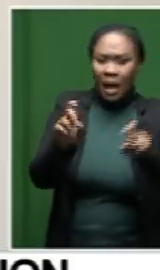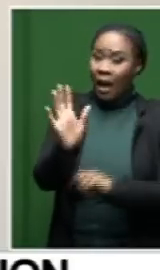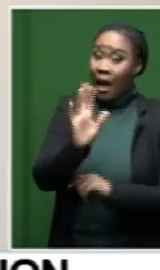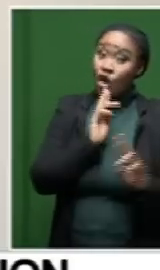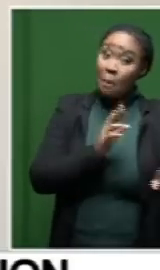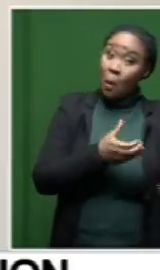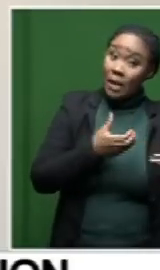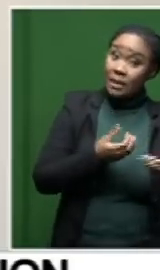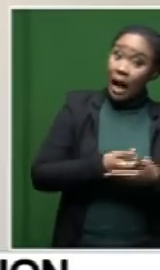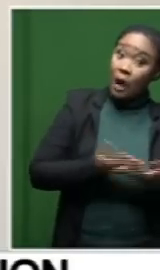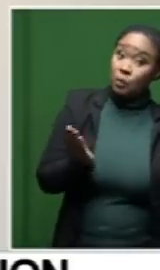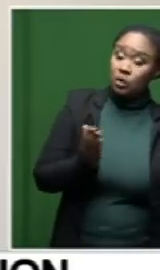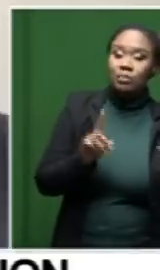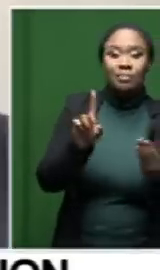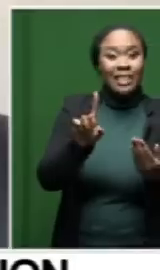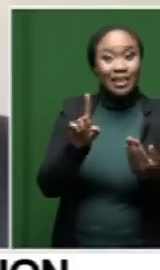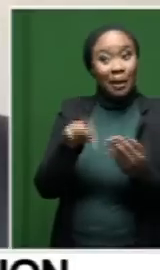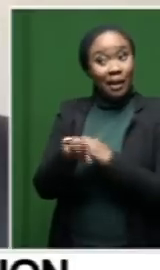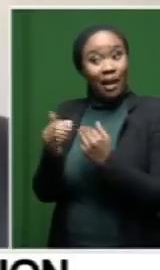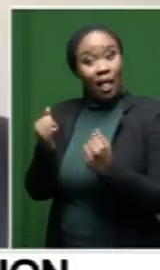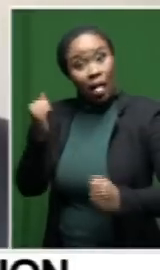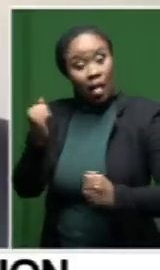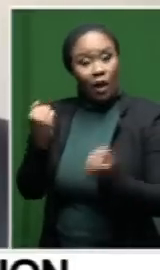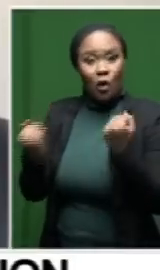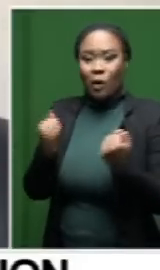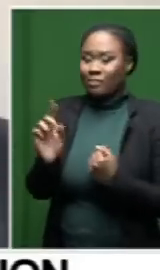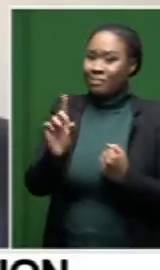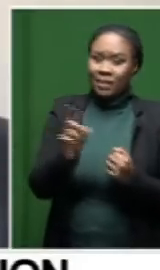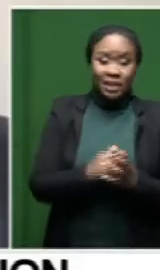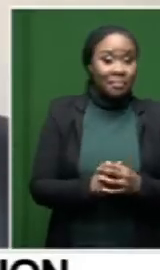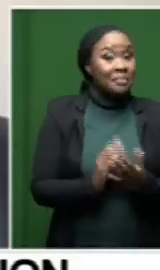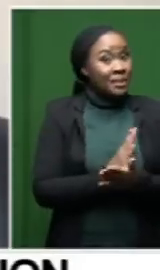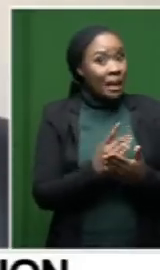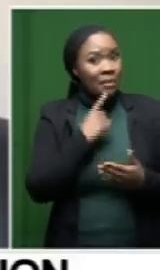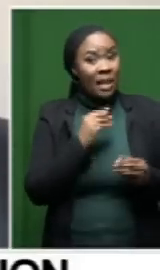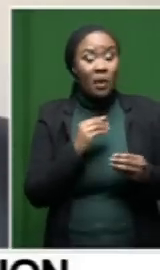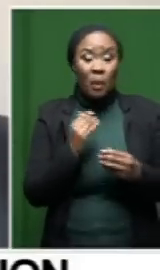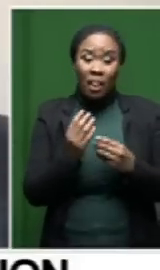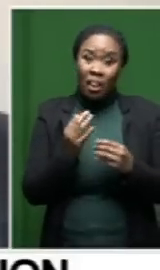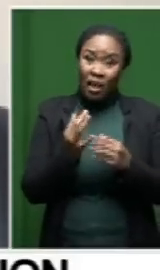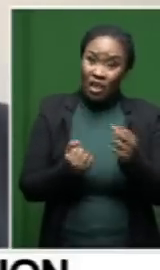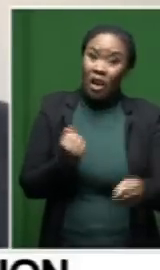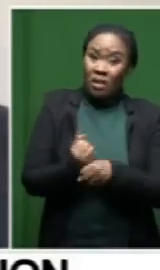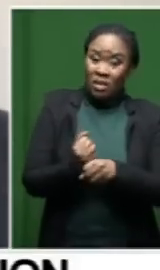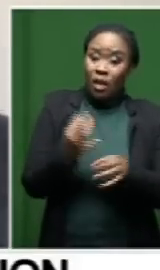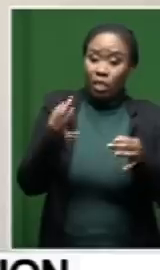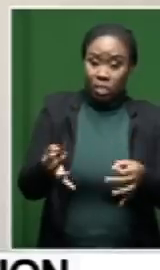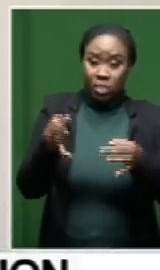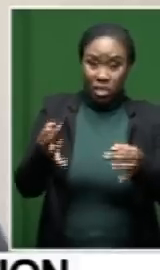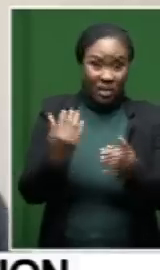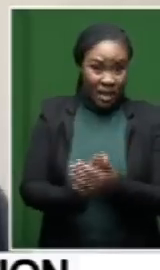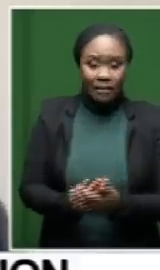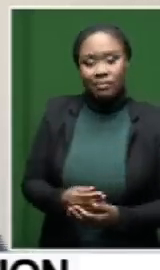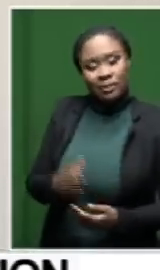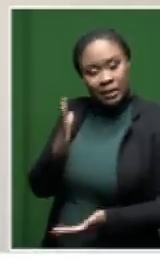prosecution. Years. I mean, that's what people have been saying. This could take years. Indeed. And one of the factors that